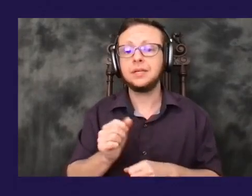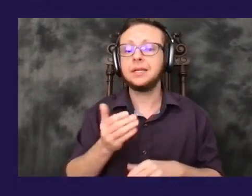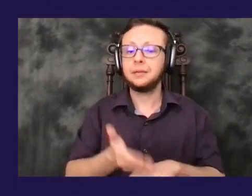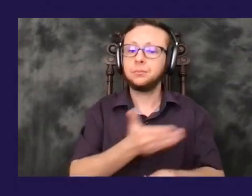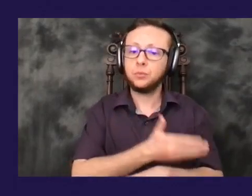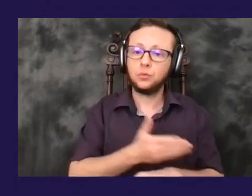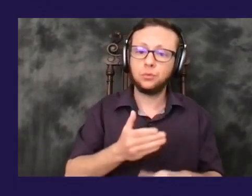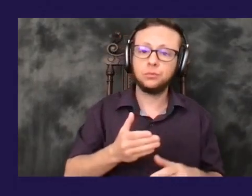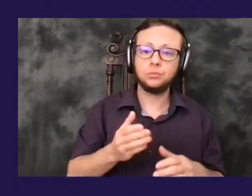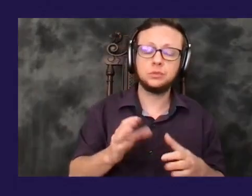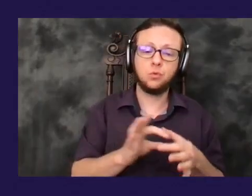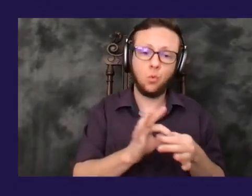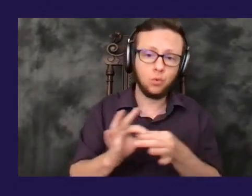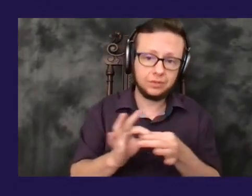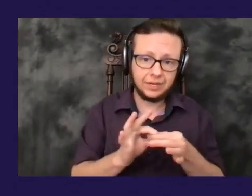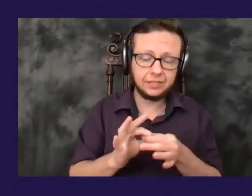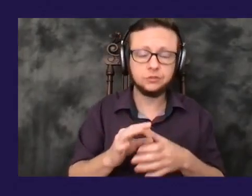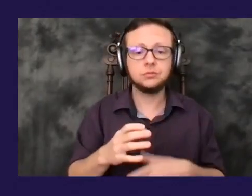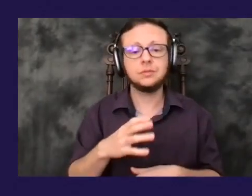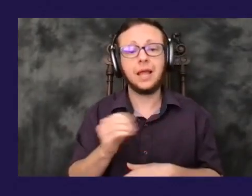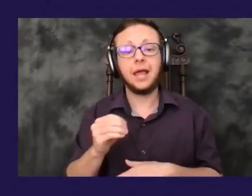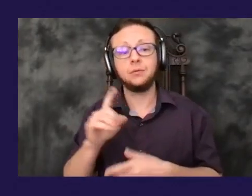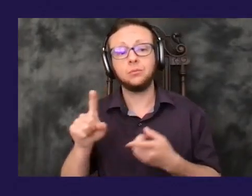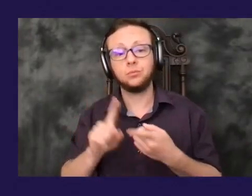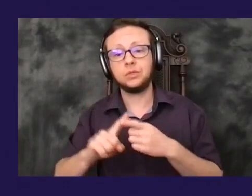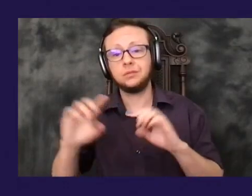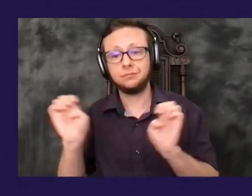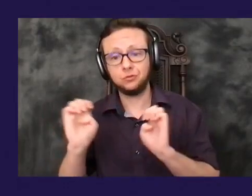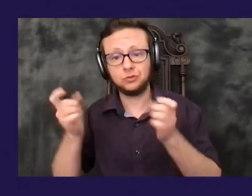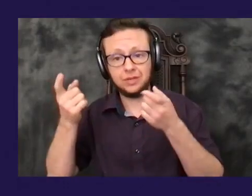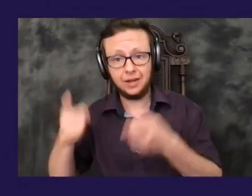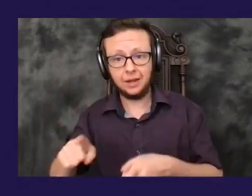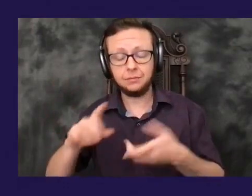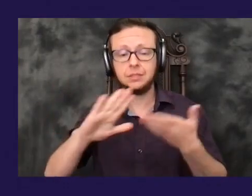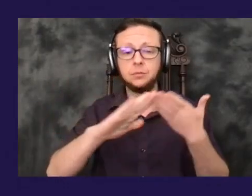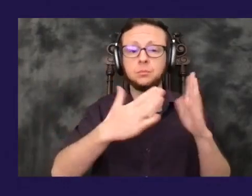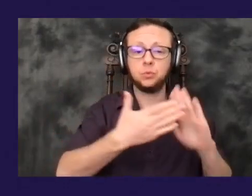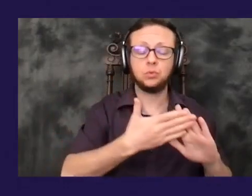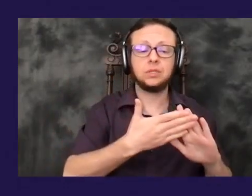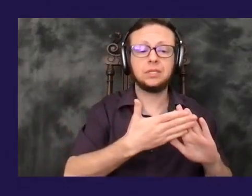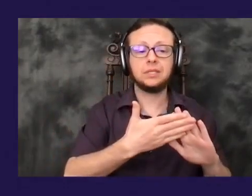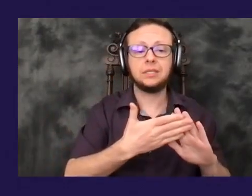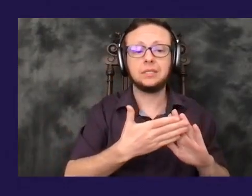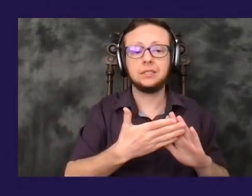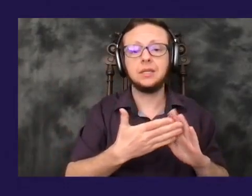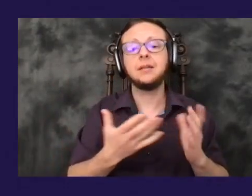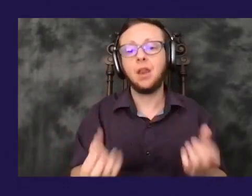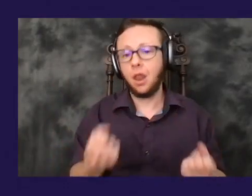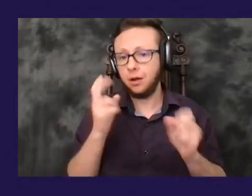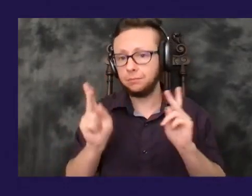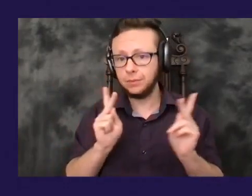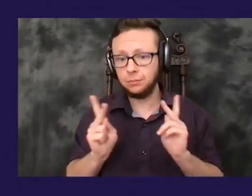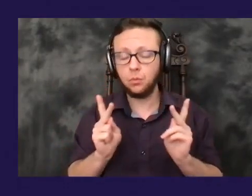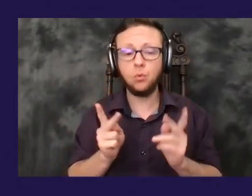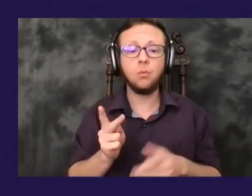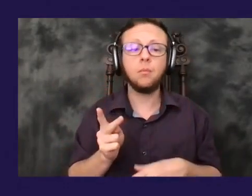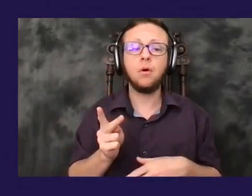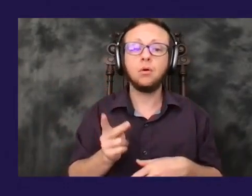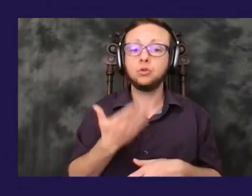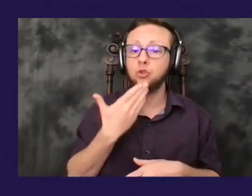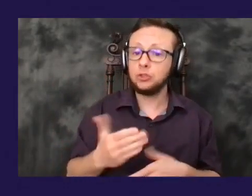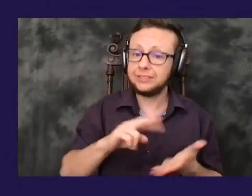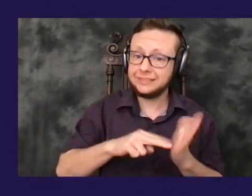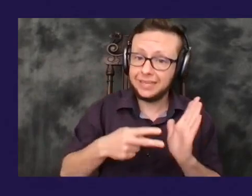and it avoids that at a time of an emergency, communities end up there's a lot of actors with very good intentions, but because